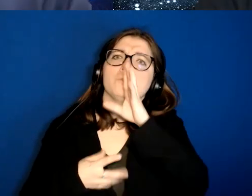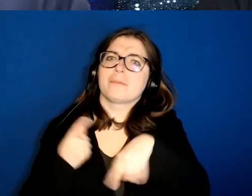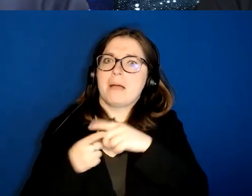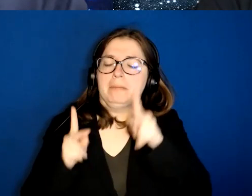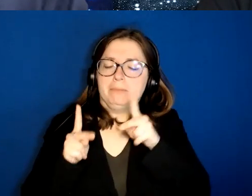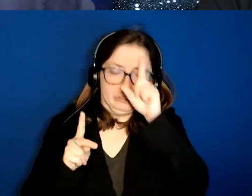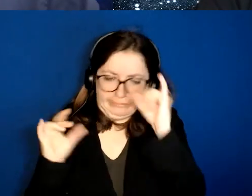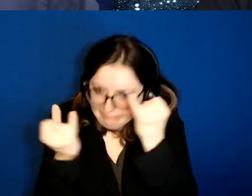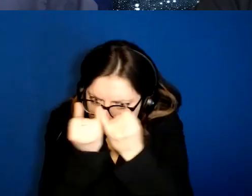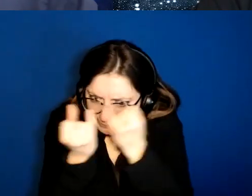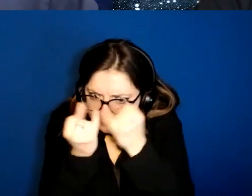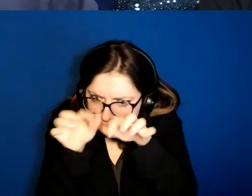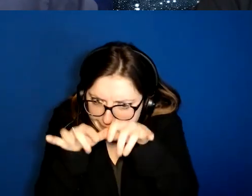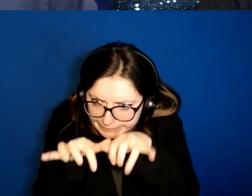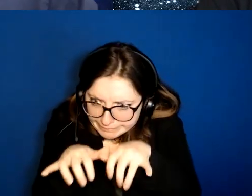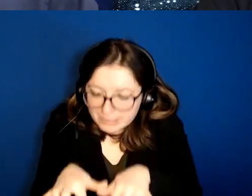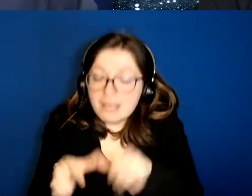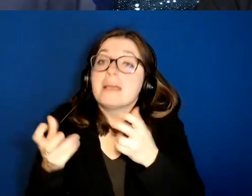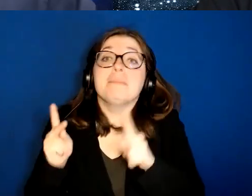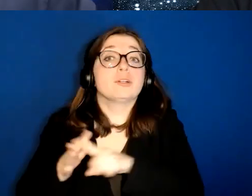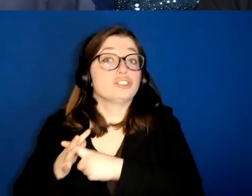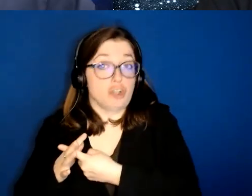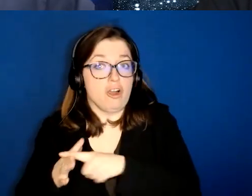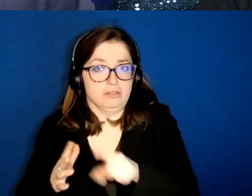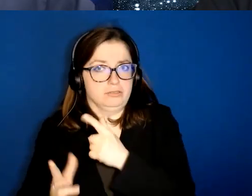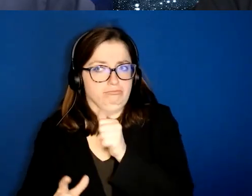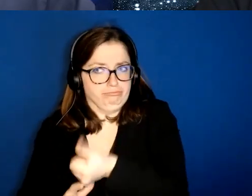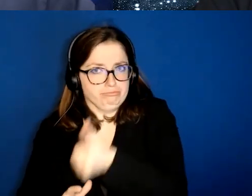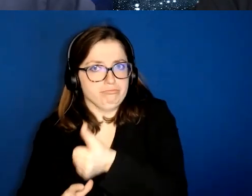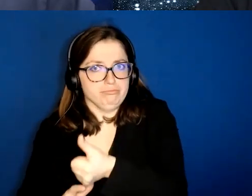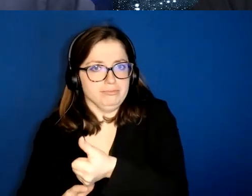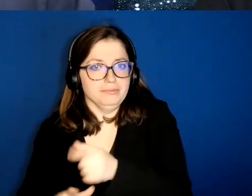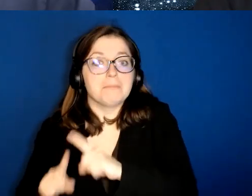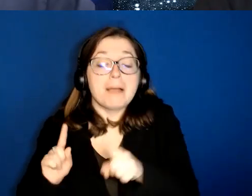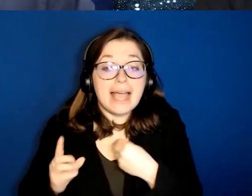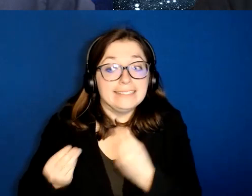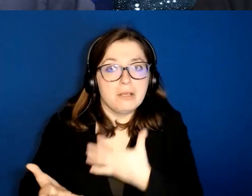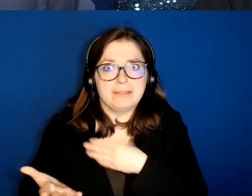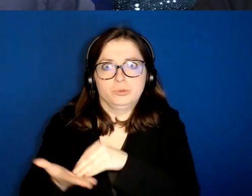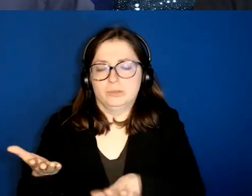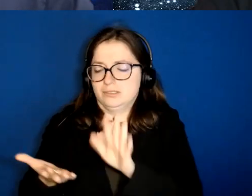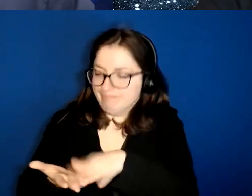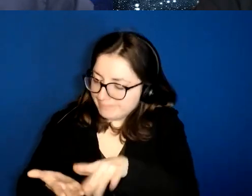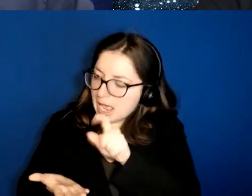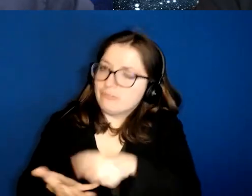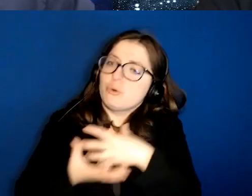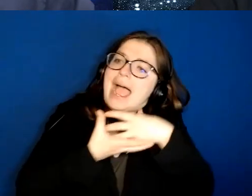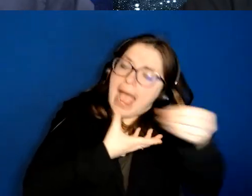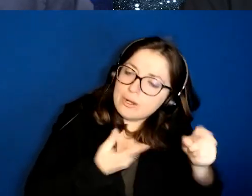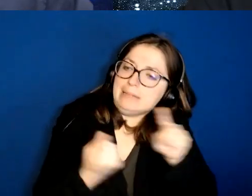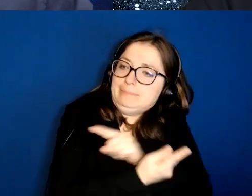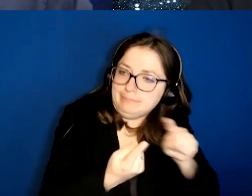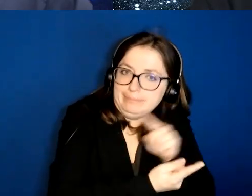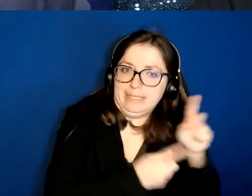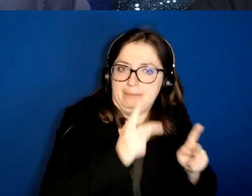tinkering away with things. A lot of them start that way, but this is what I always tell my students: you have to get out and meet people. You have to join like a local B-sides